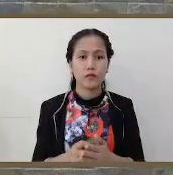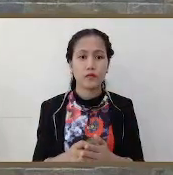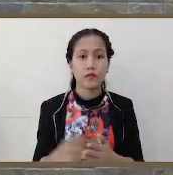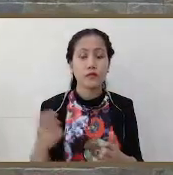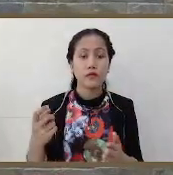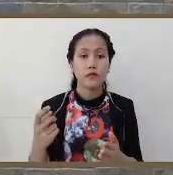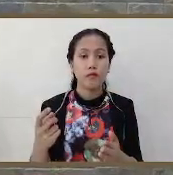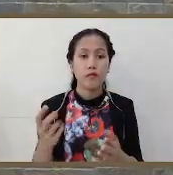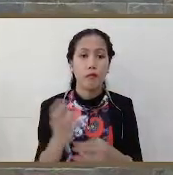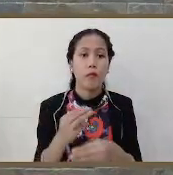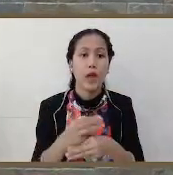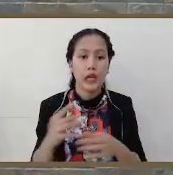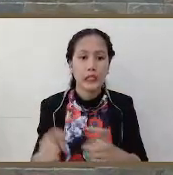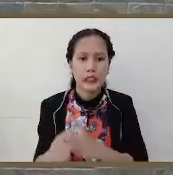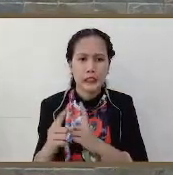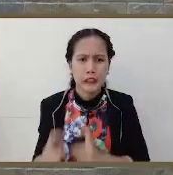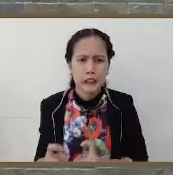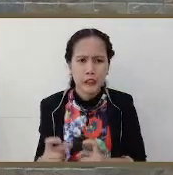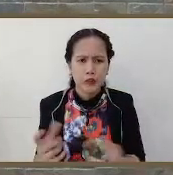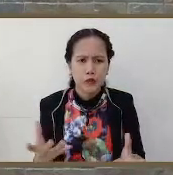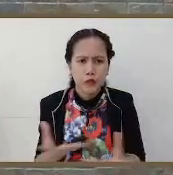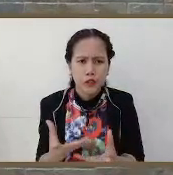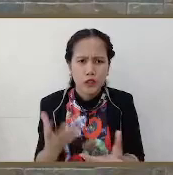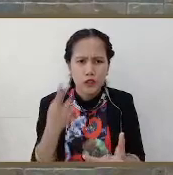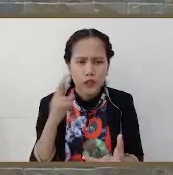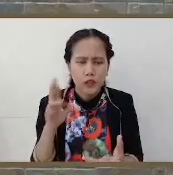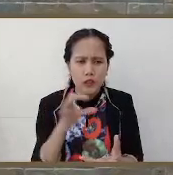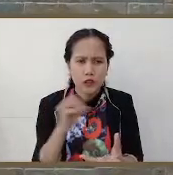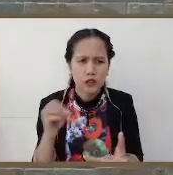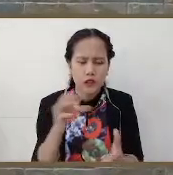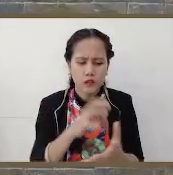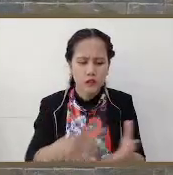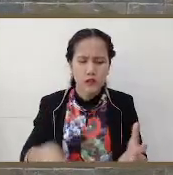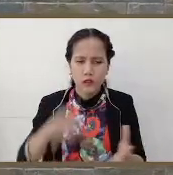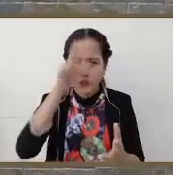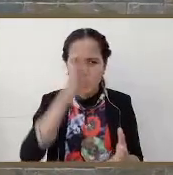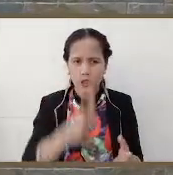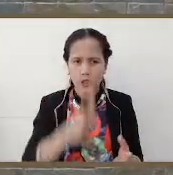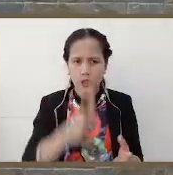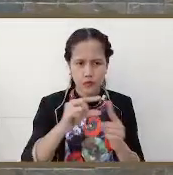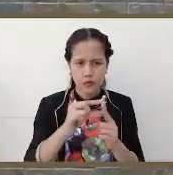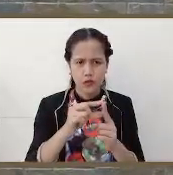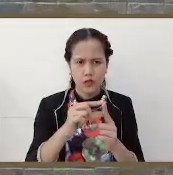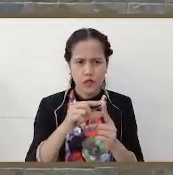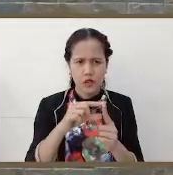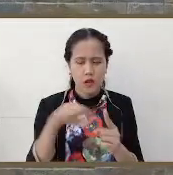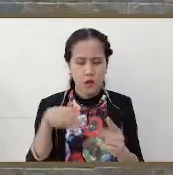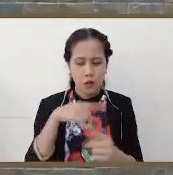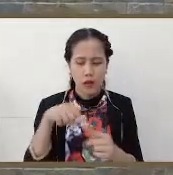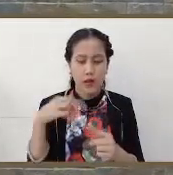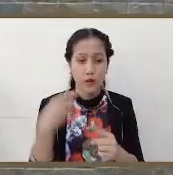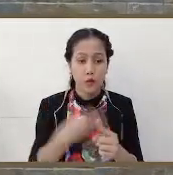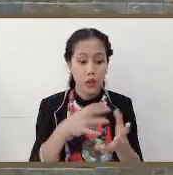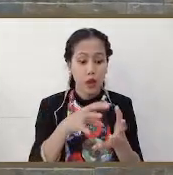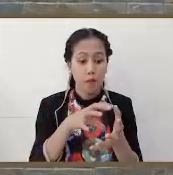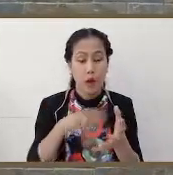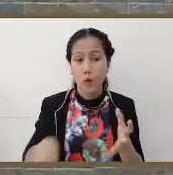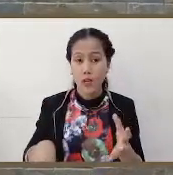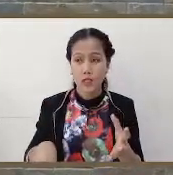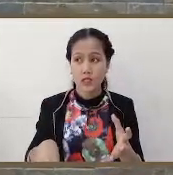word where God's knowledge is being manifested. Pag nag-omit kasi tayo dito, mga kapatid, nagbawas tayo